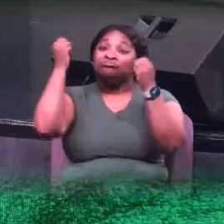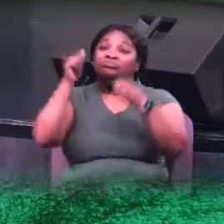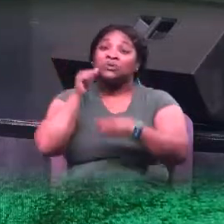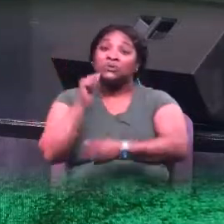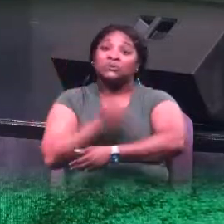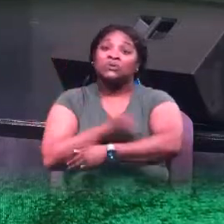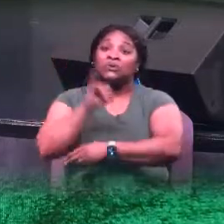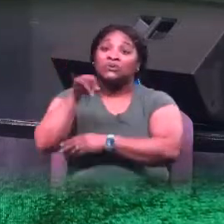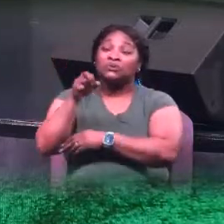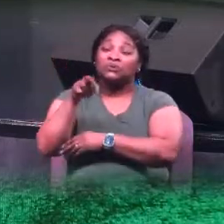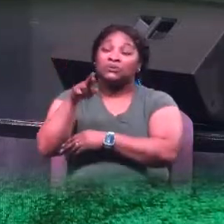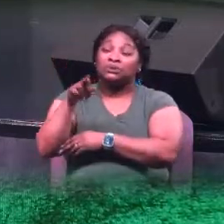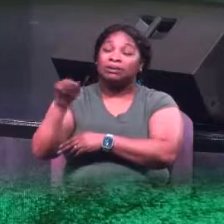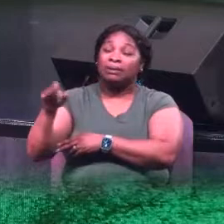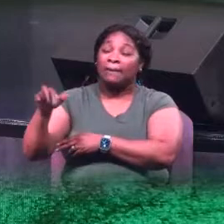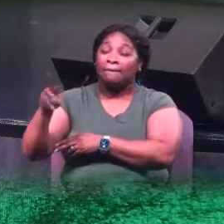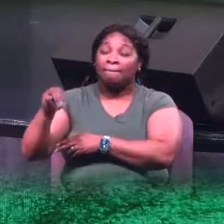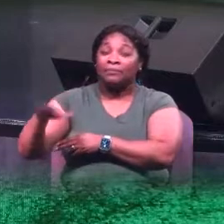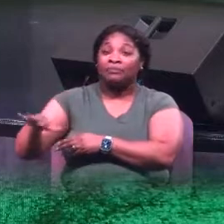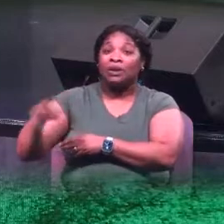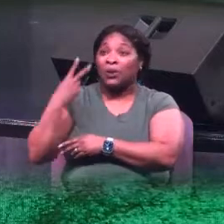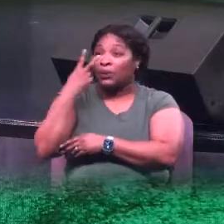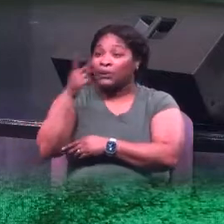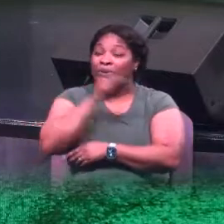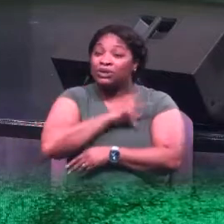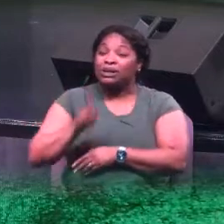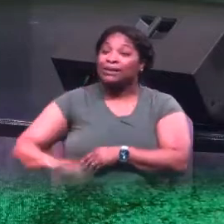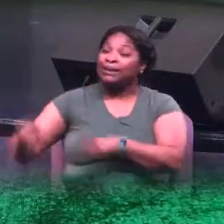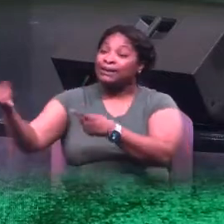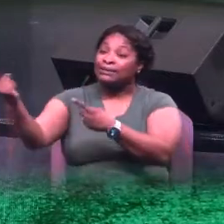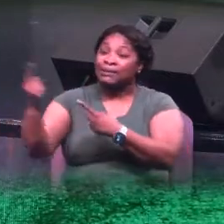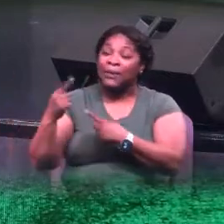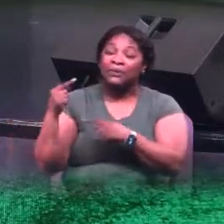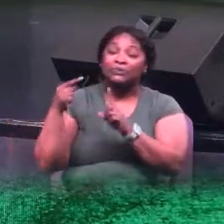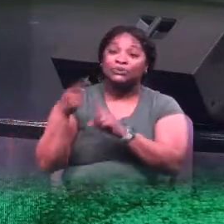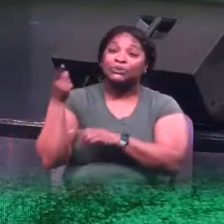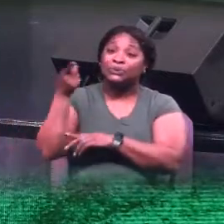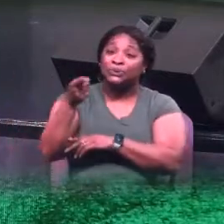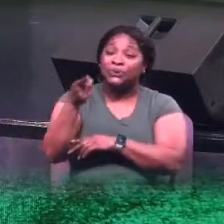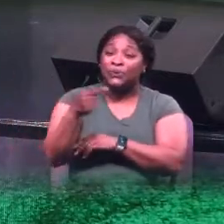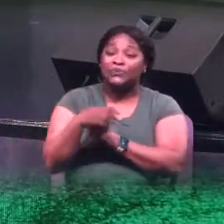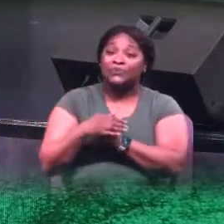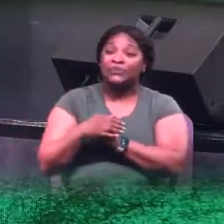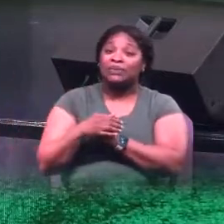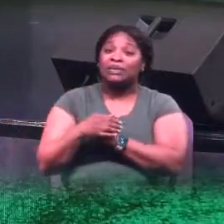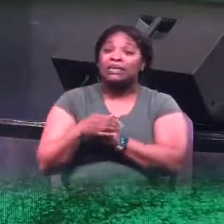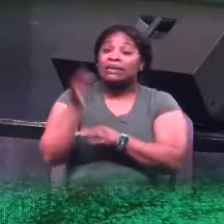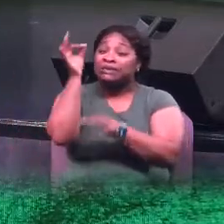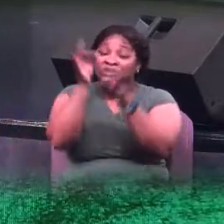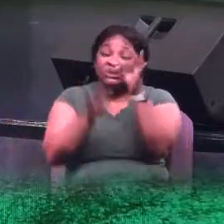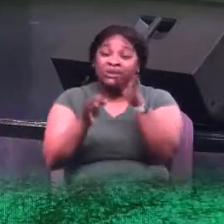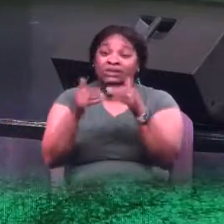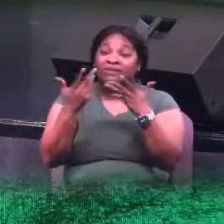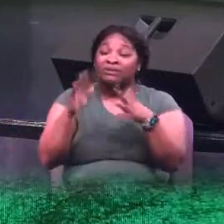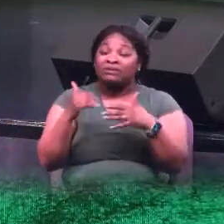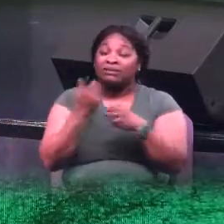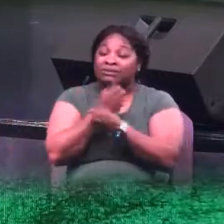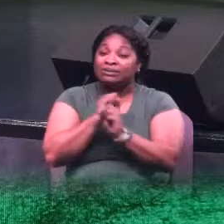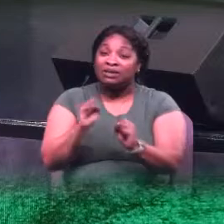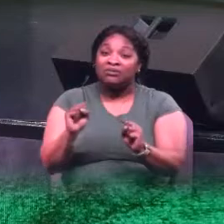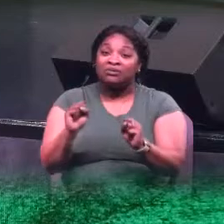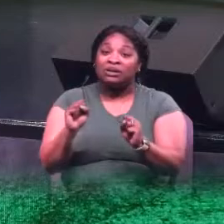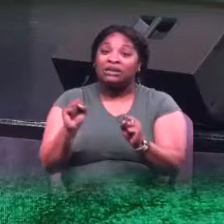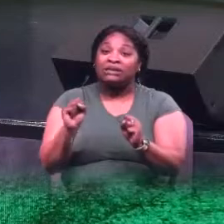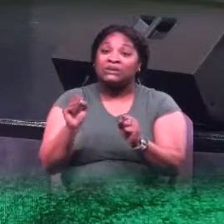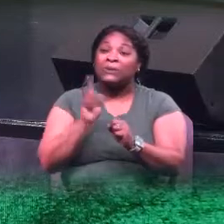of Jerusalem. Behold, your king is coming to you. He is just and having salvation,